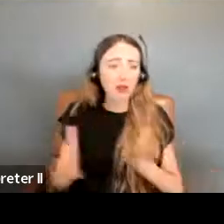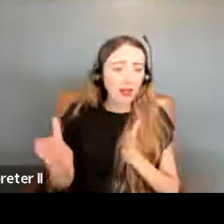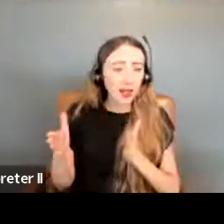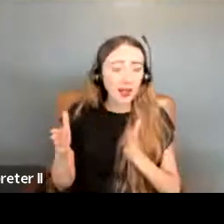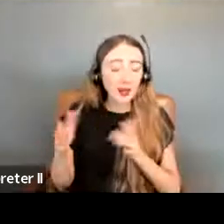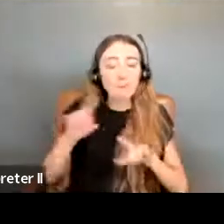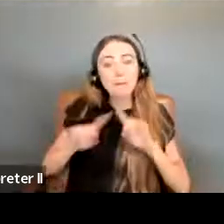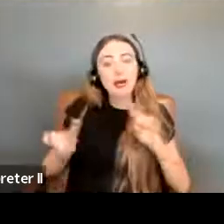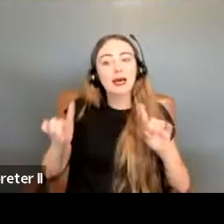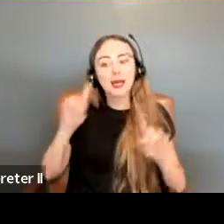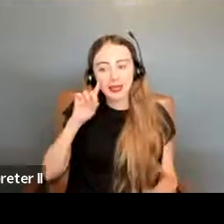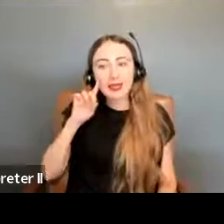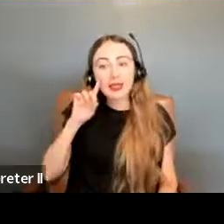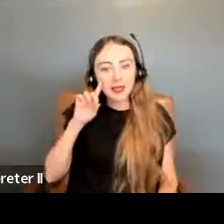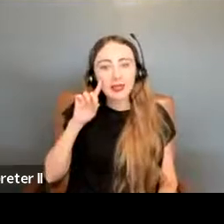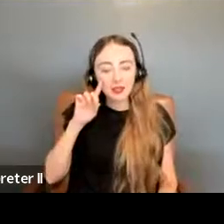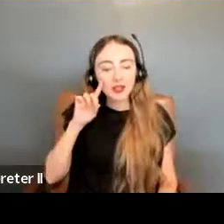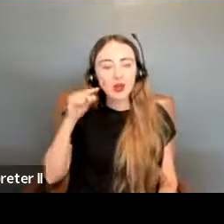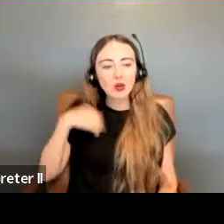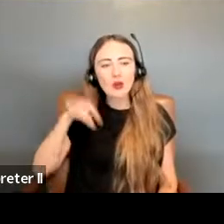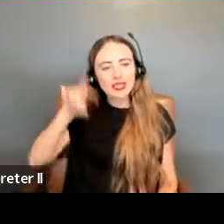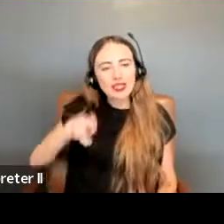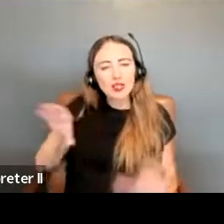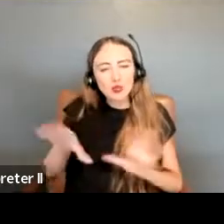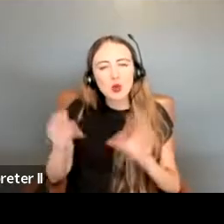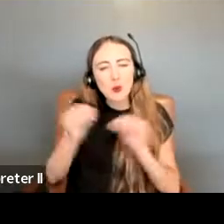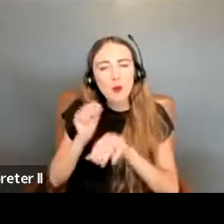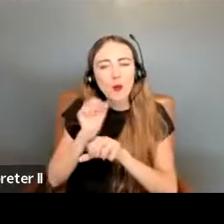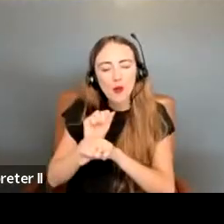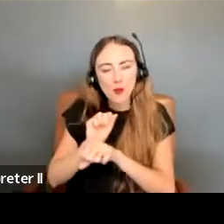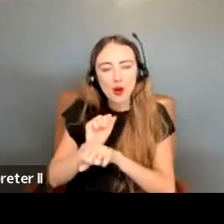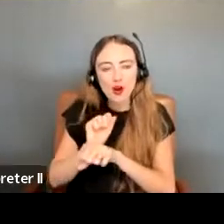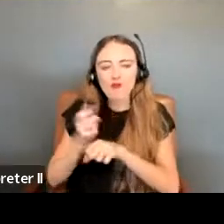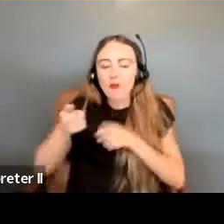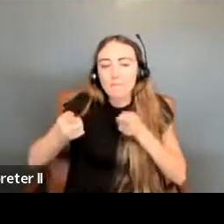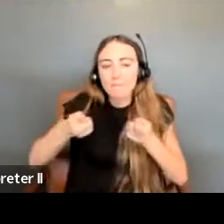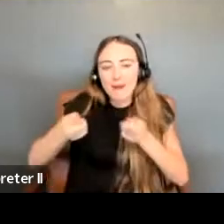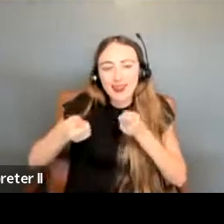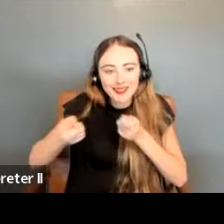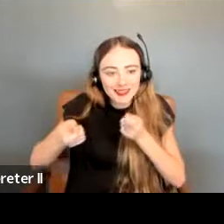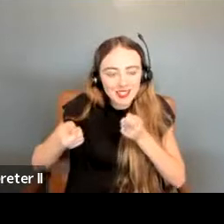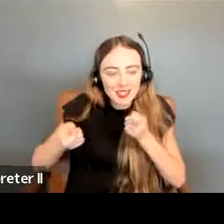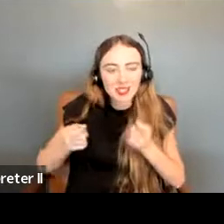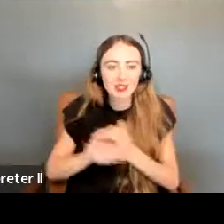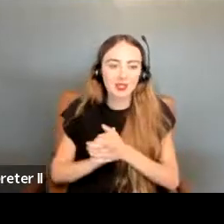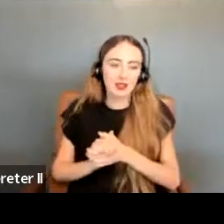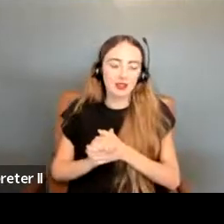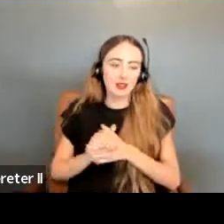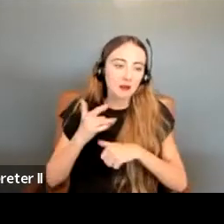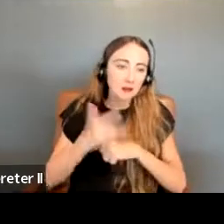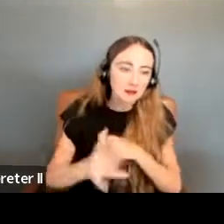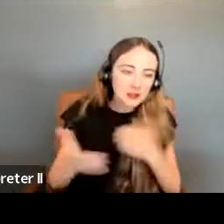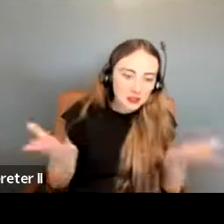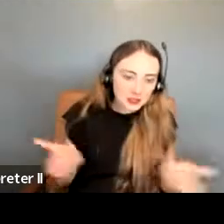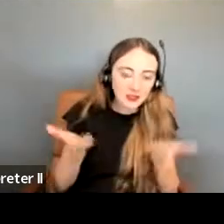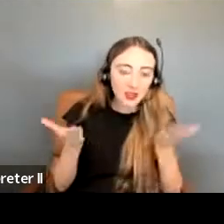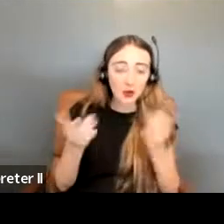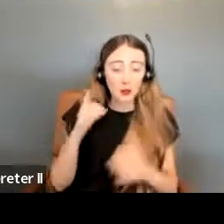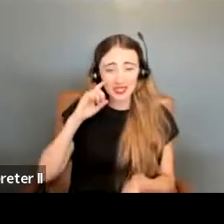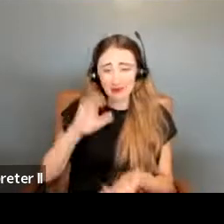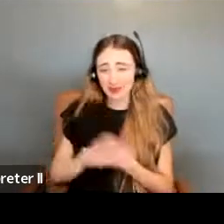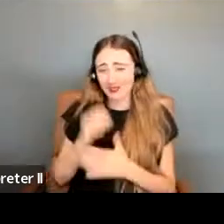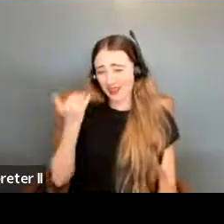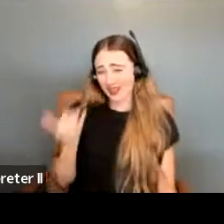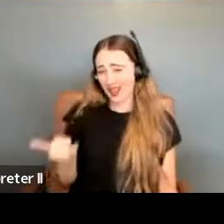I think we have to do more work in terms of managing the judicial vacancies that we have, which I believe is